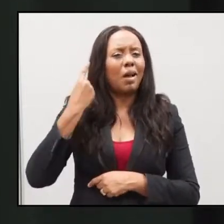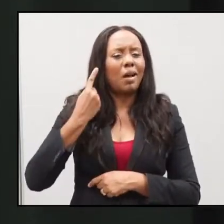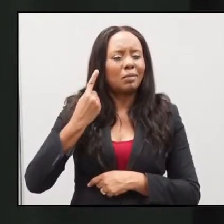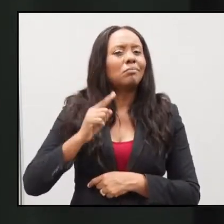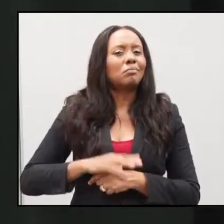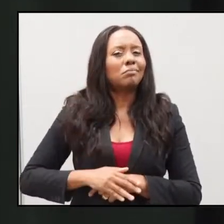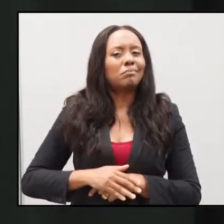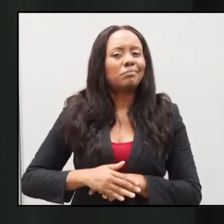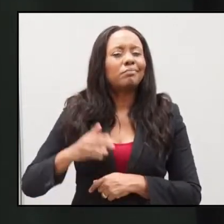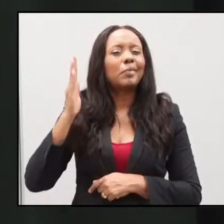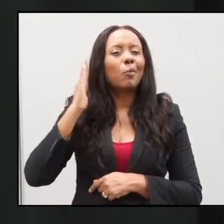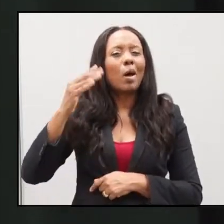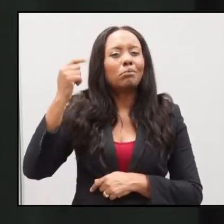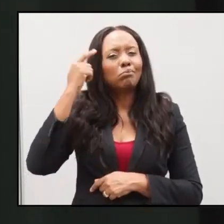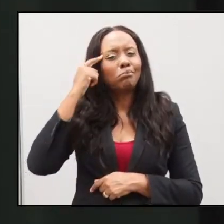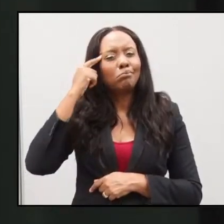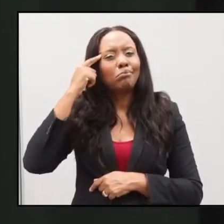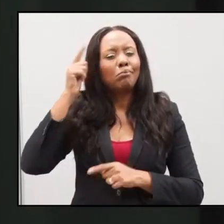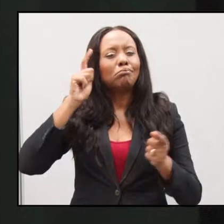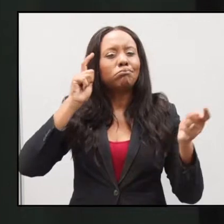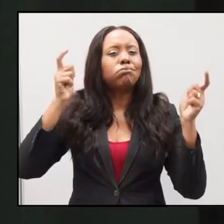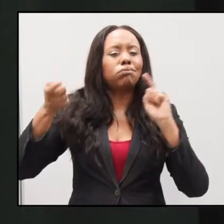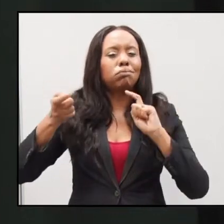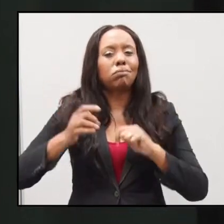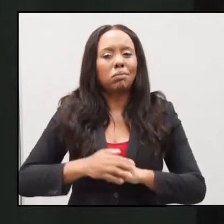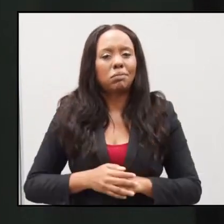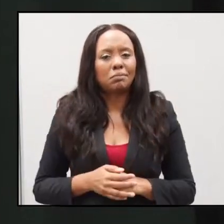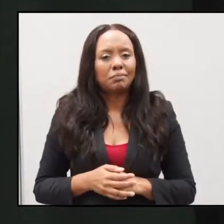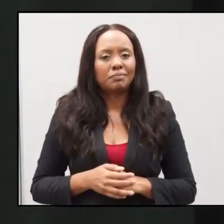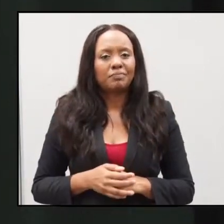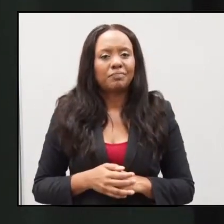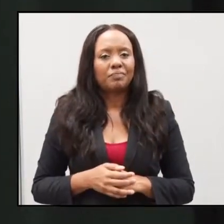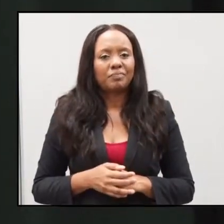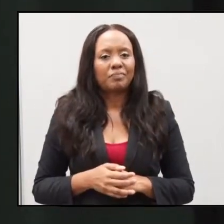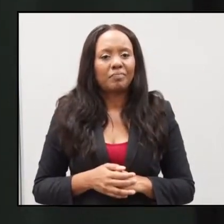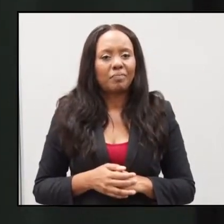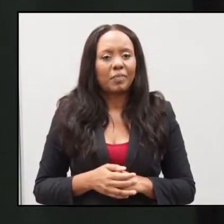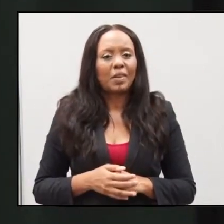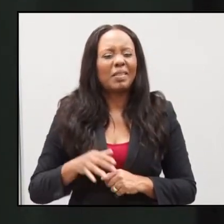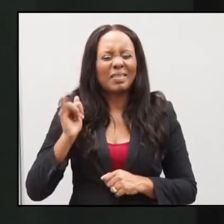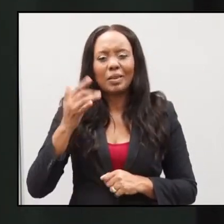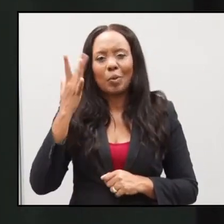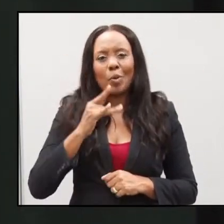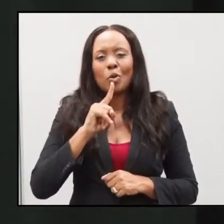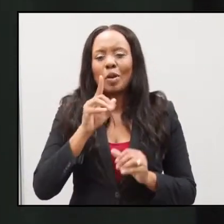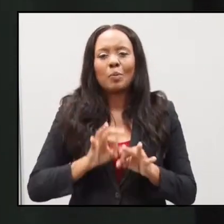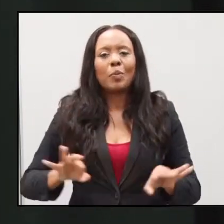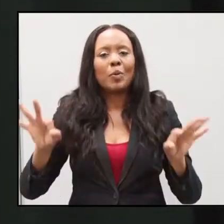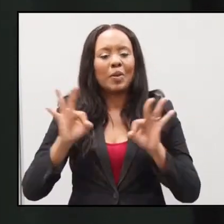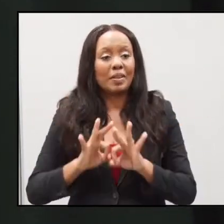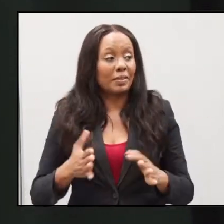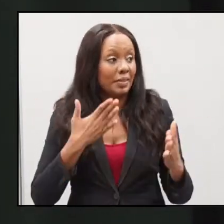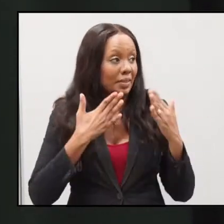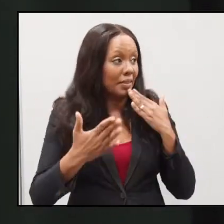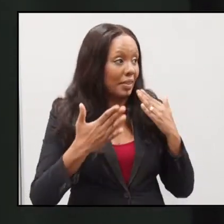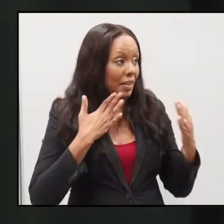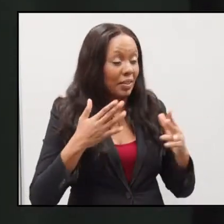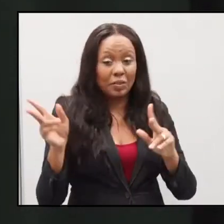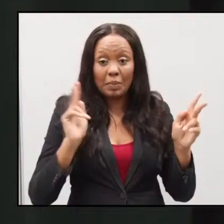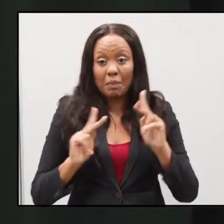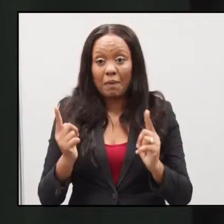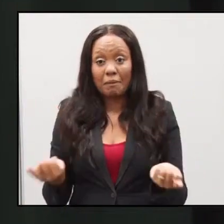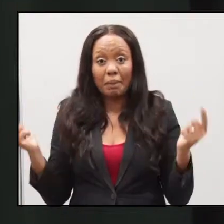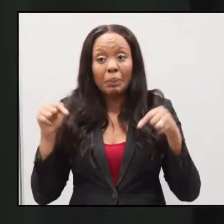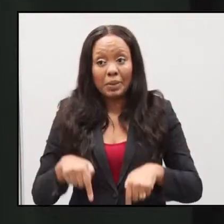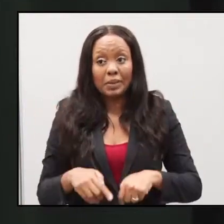to understand why we are attaching this level of importance to it. I thank all who have been here,